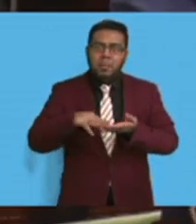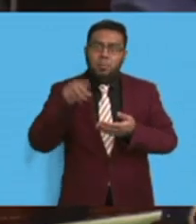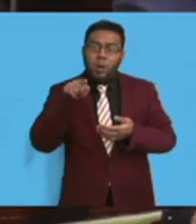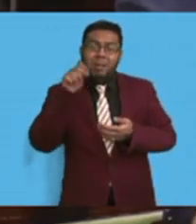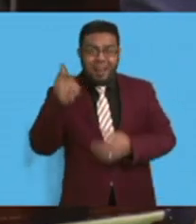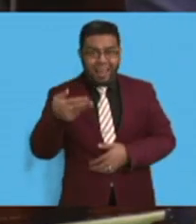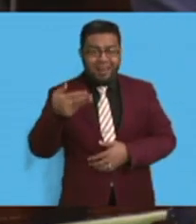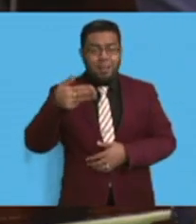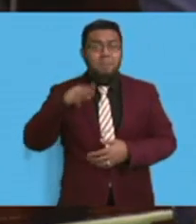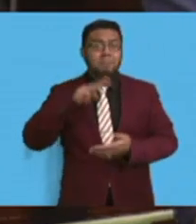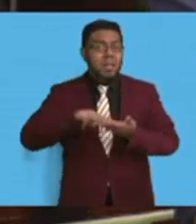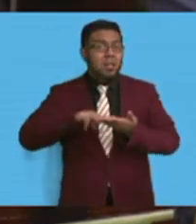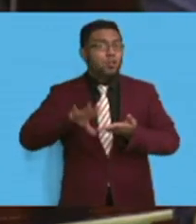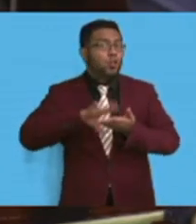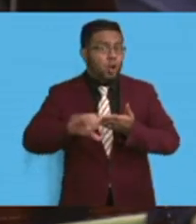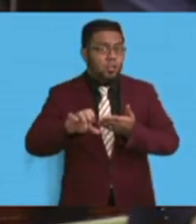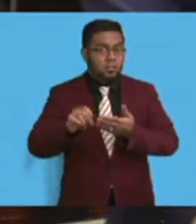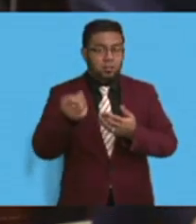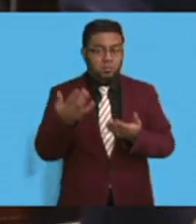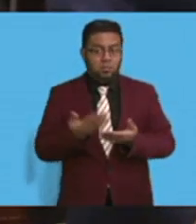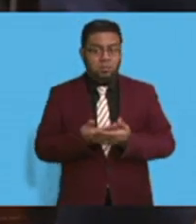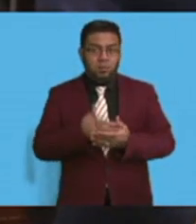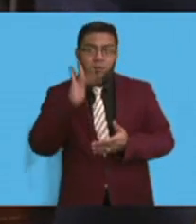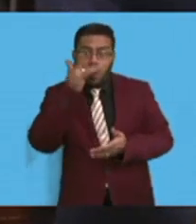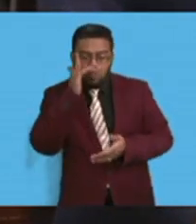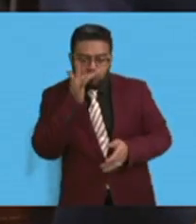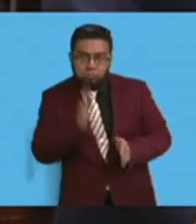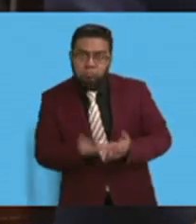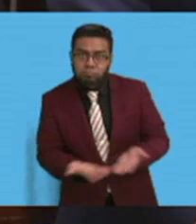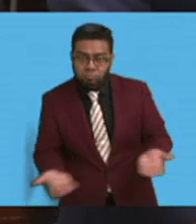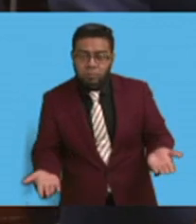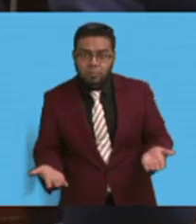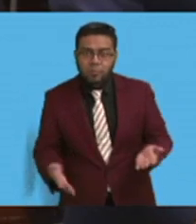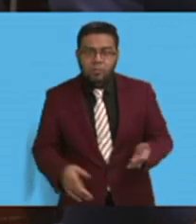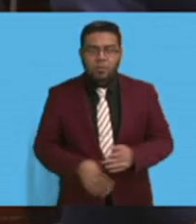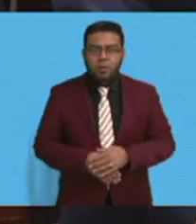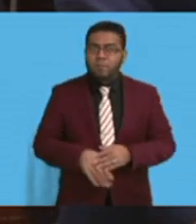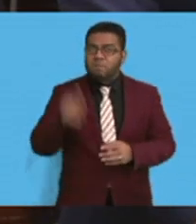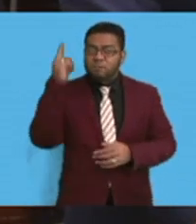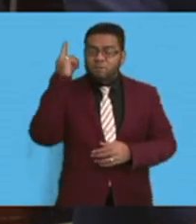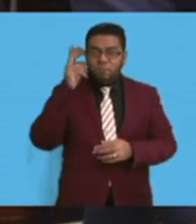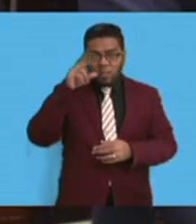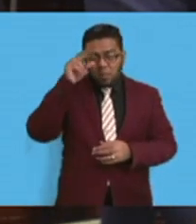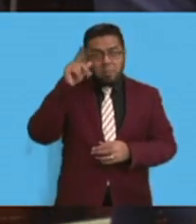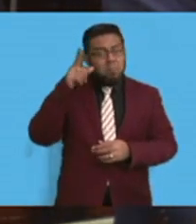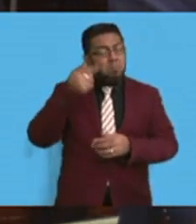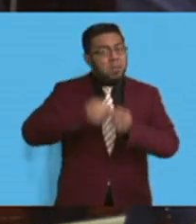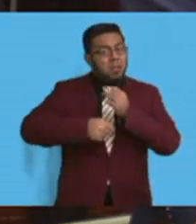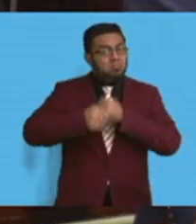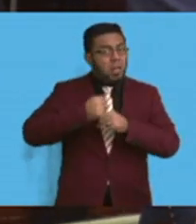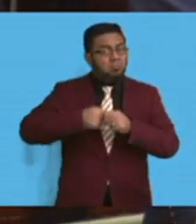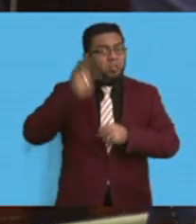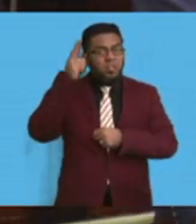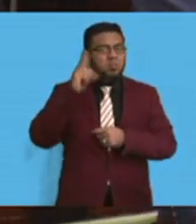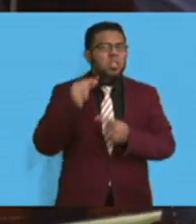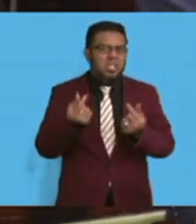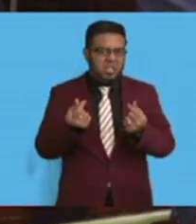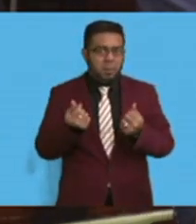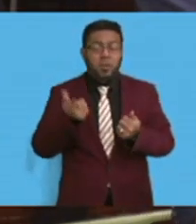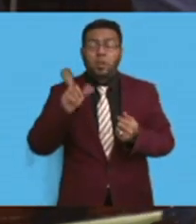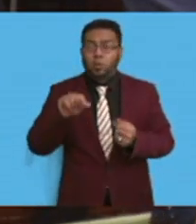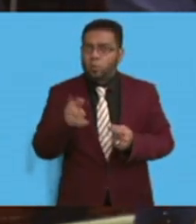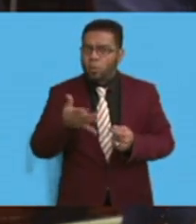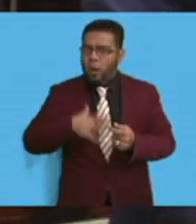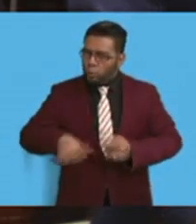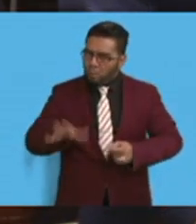early childhood education teachers. Madam Speaker, Fijians don't become teachers because they think it will be an easy job. They do it because they